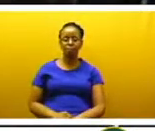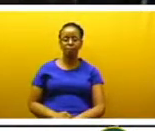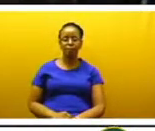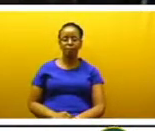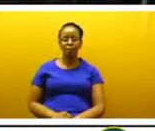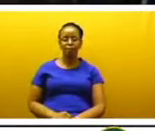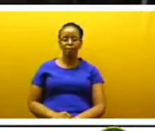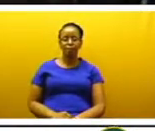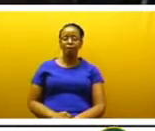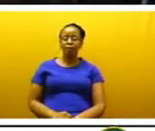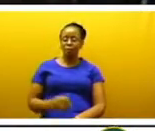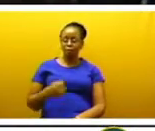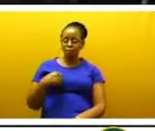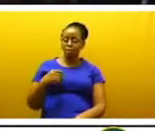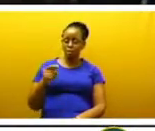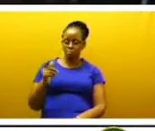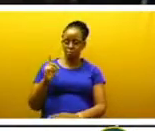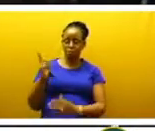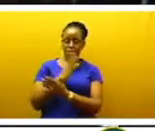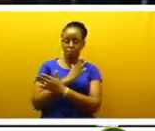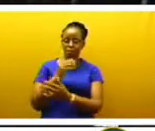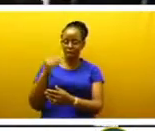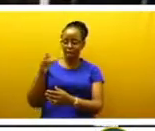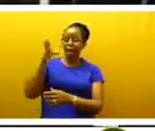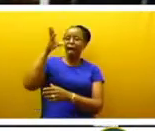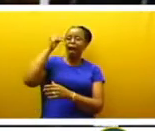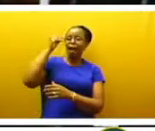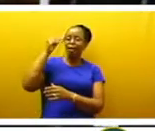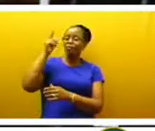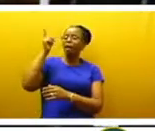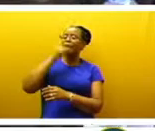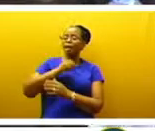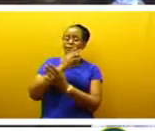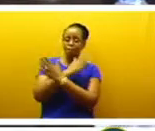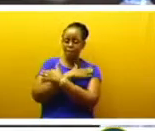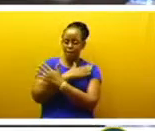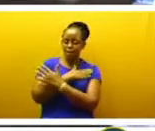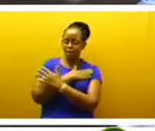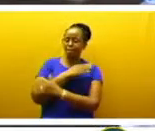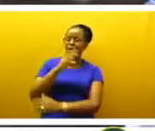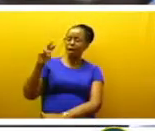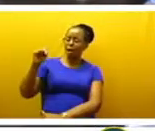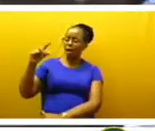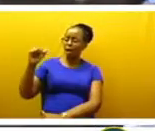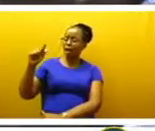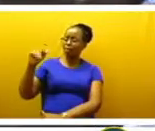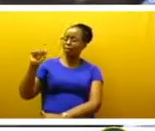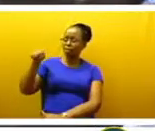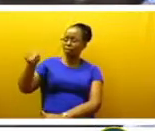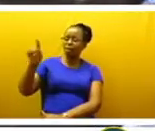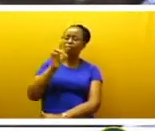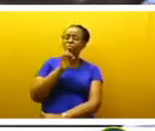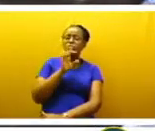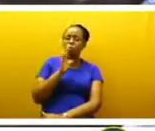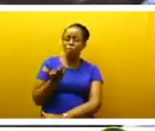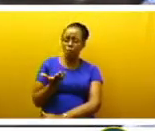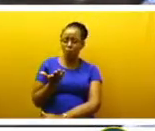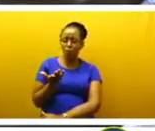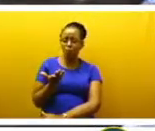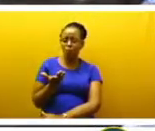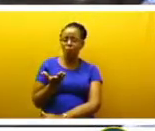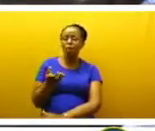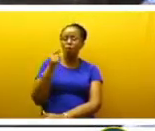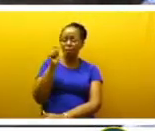friend, put forward before the court, and he said, let us get at the substantive